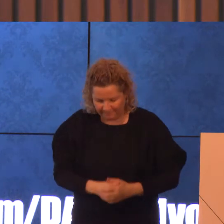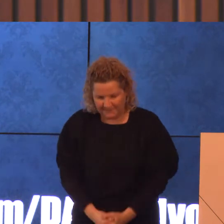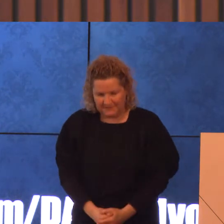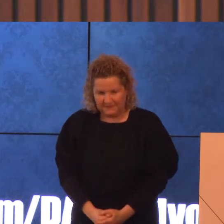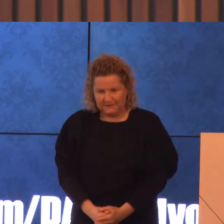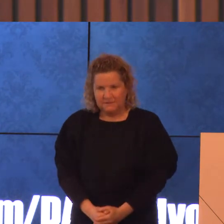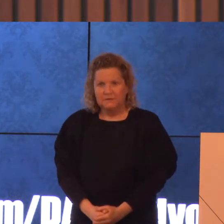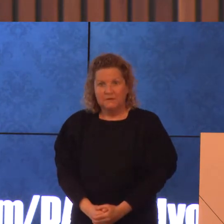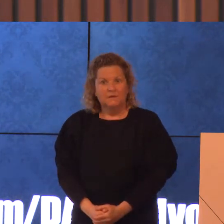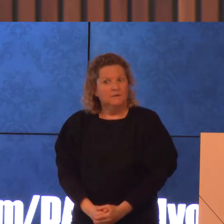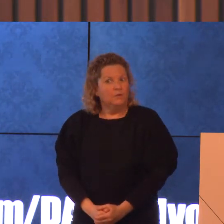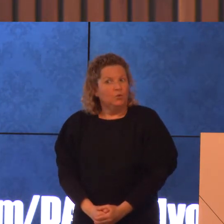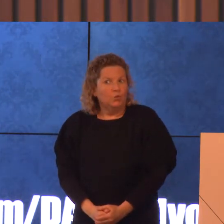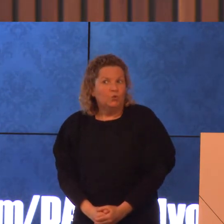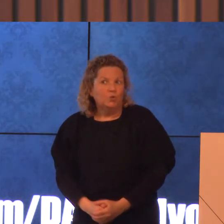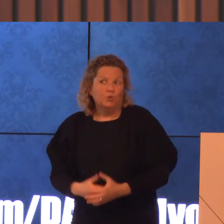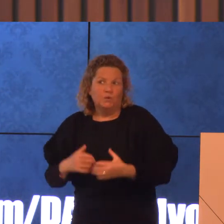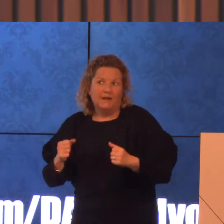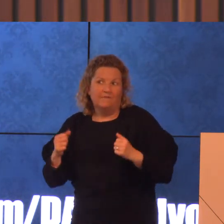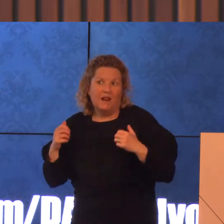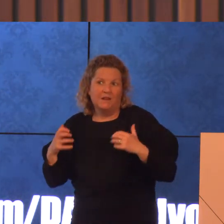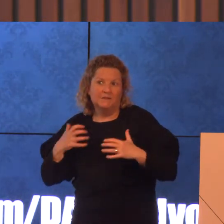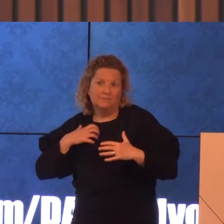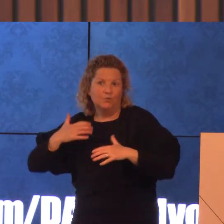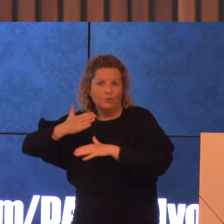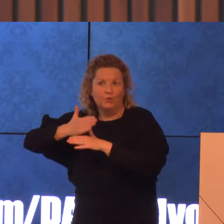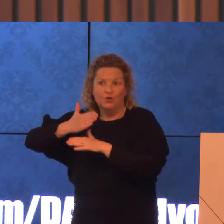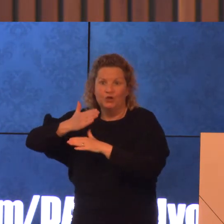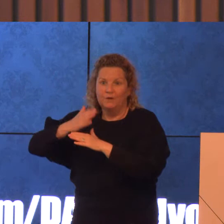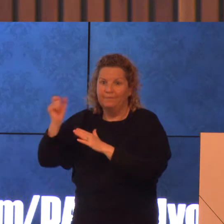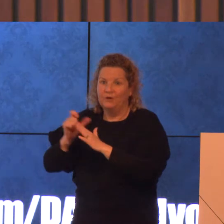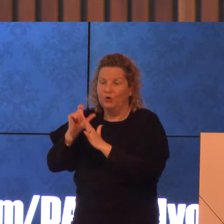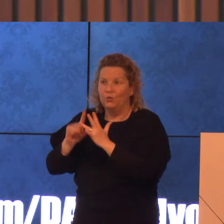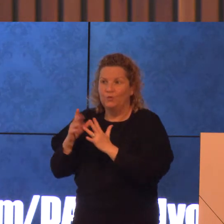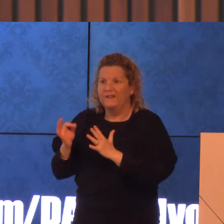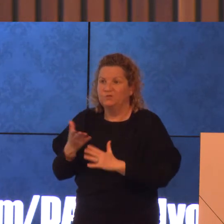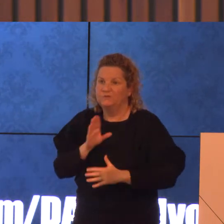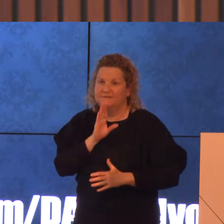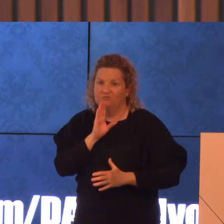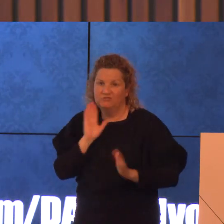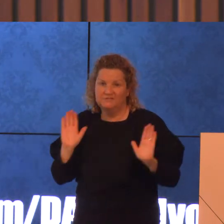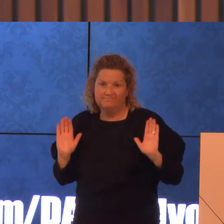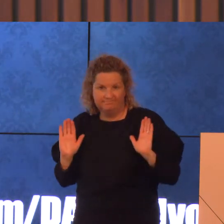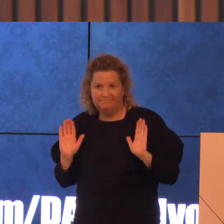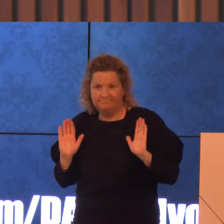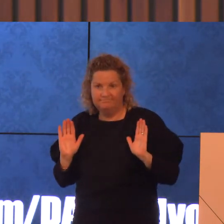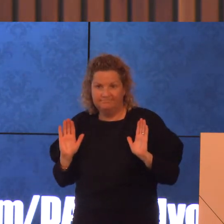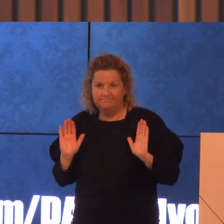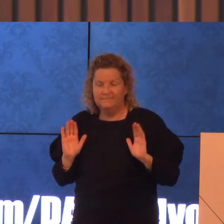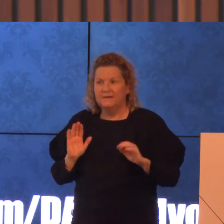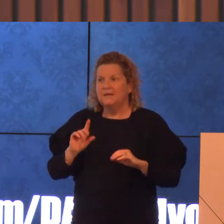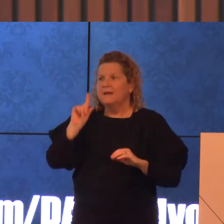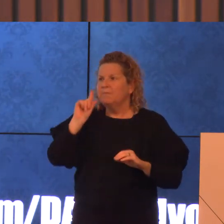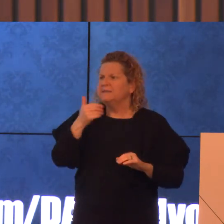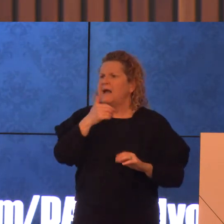we have much work to do, delegates. There is no secret to that. However, what I do hope is that